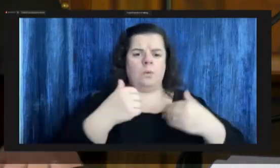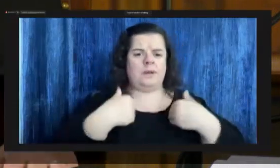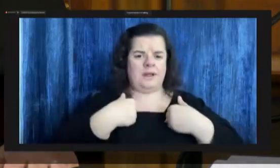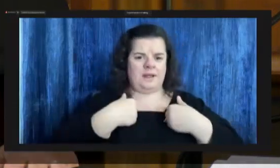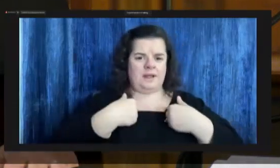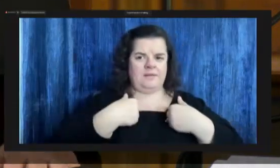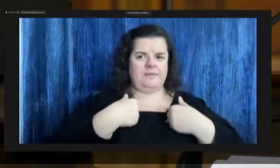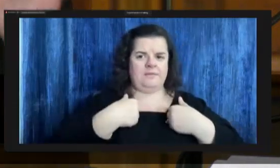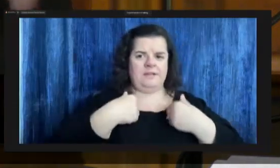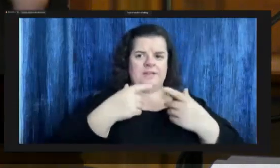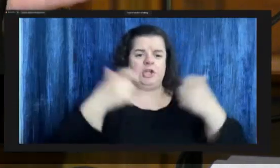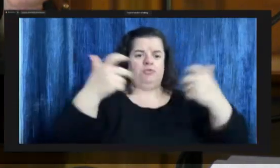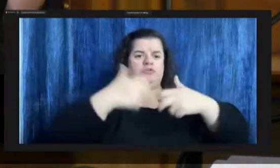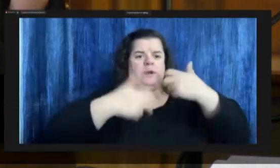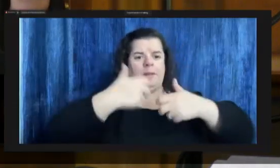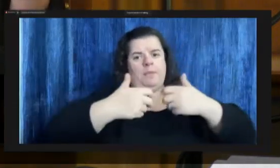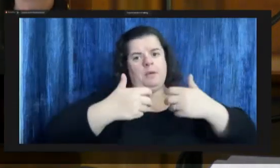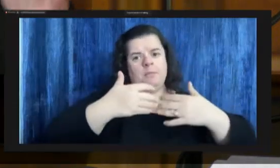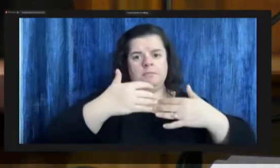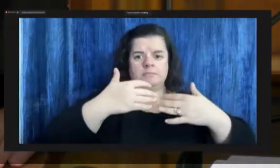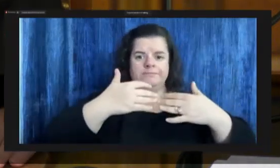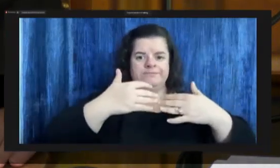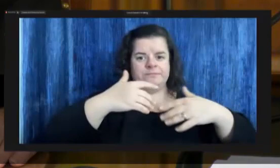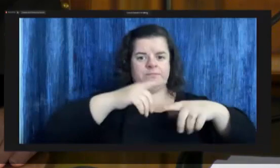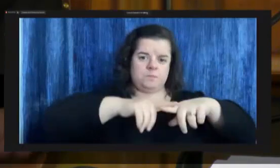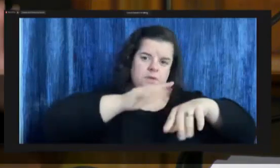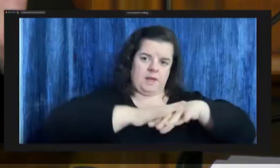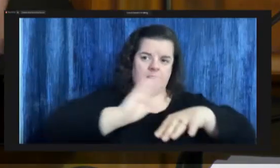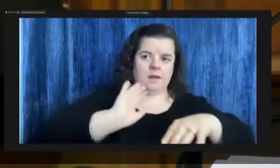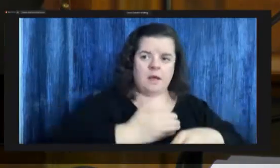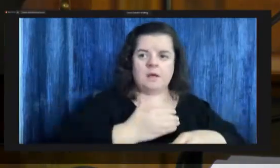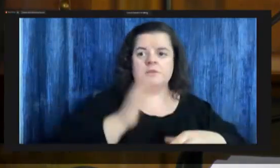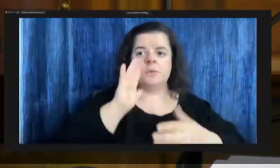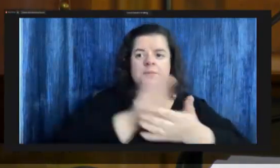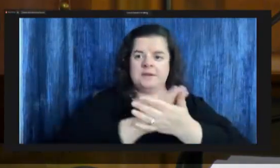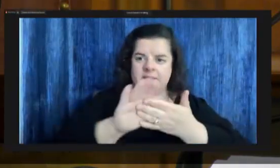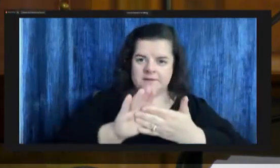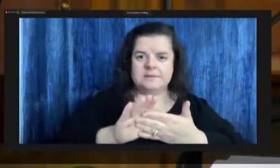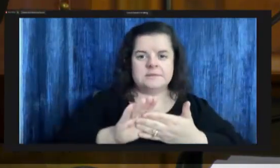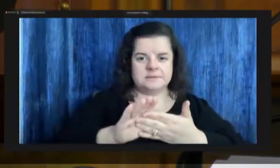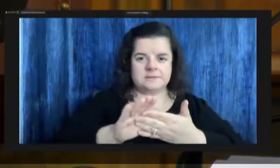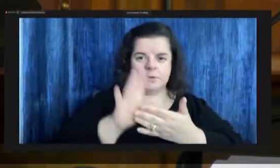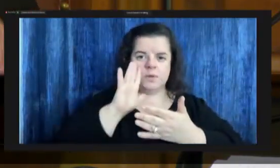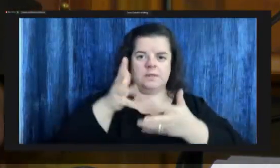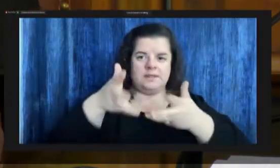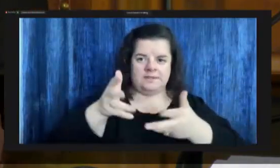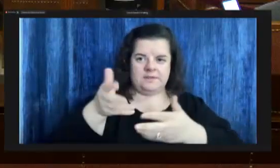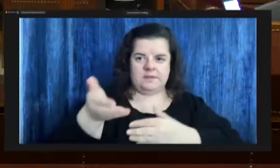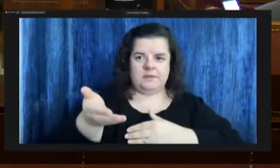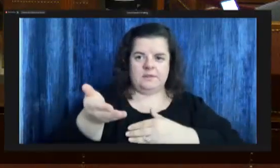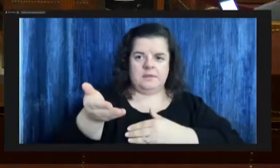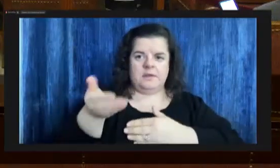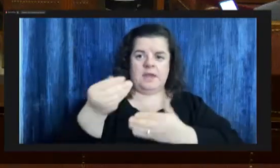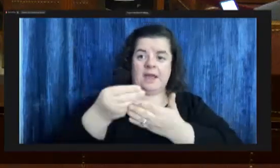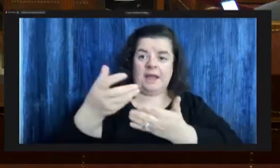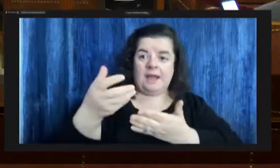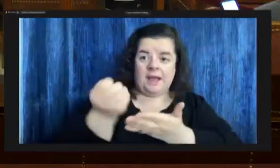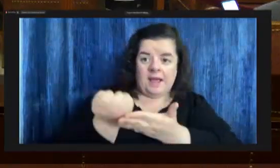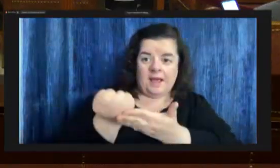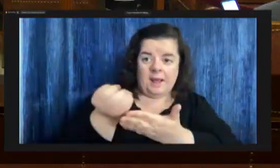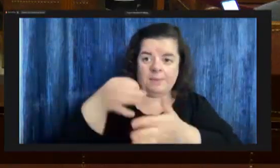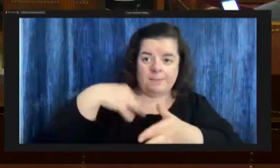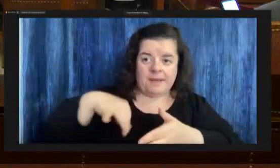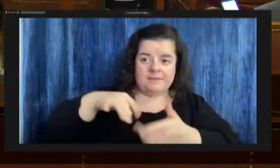heads. And that would be nice. Yes. So I'll just leave it there. And it'd be an economic benefit to the city. Mm-hmm. Any